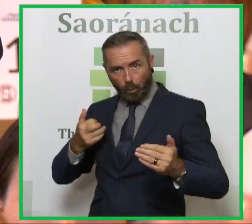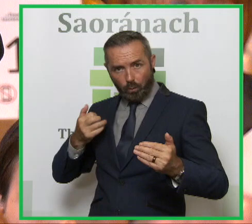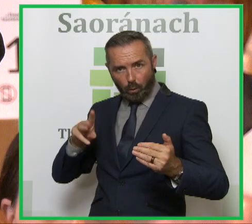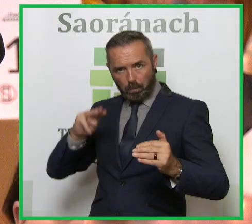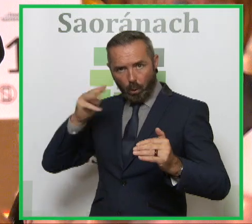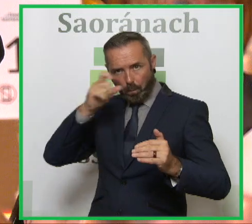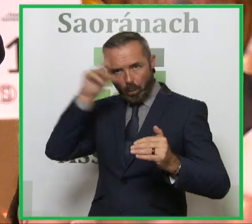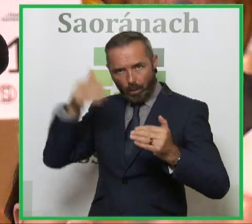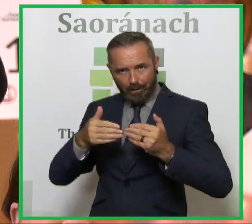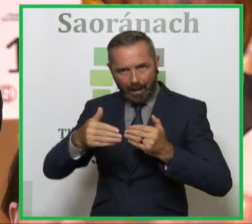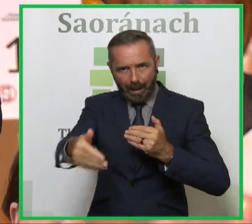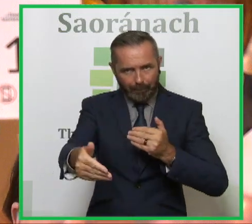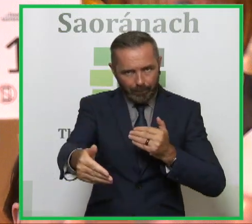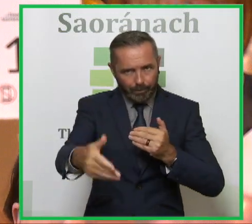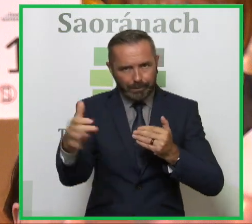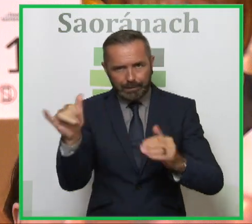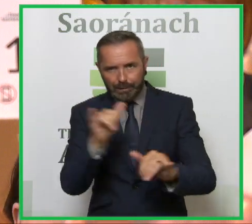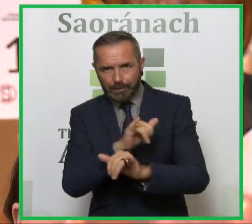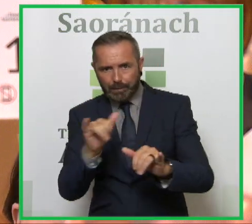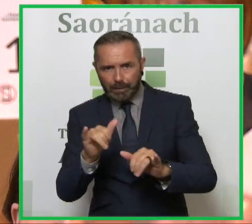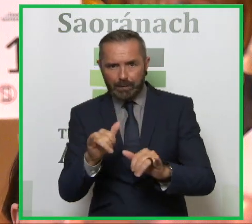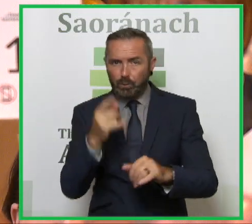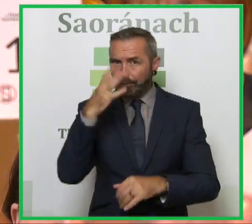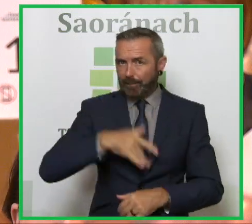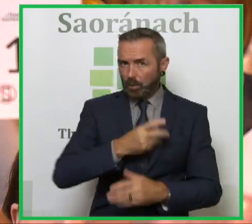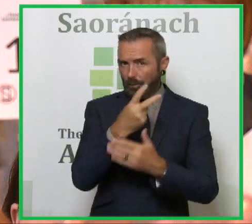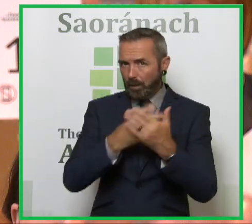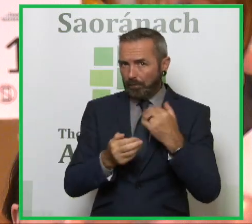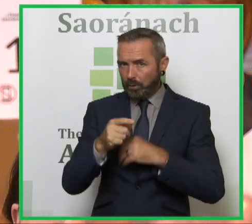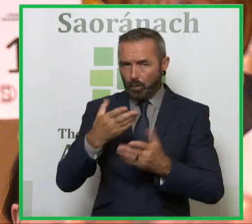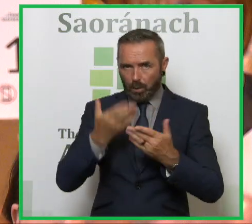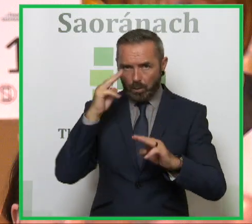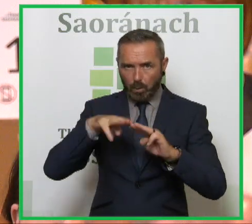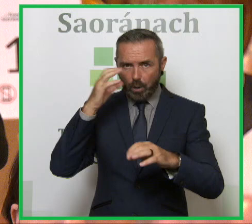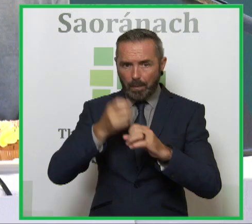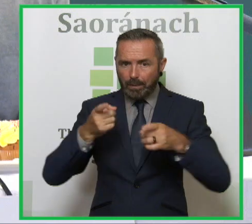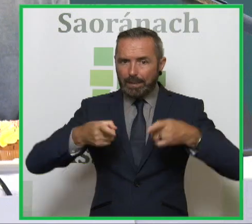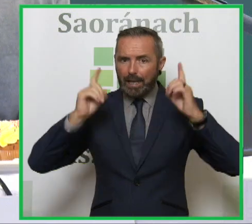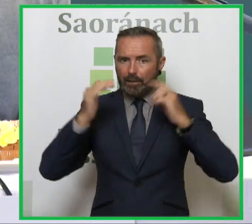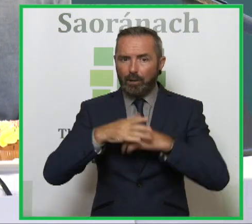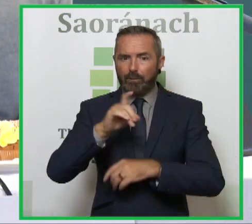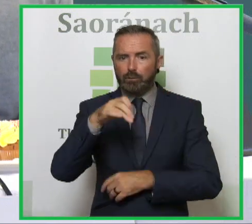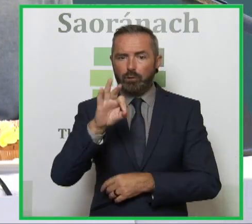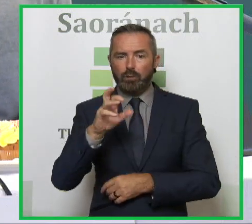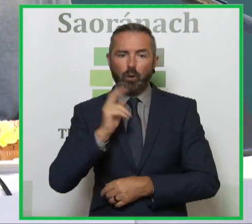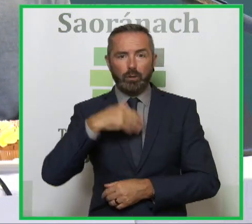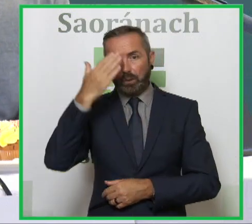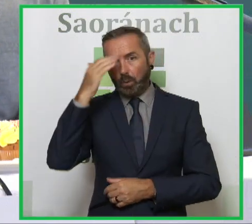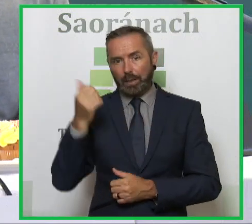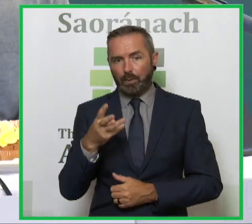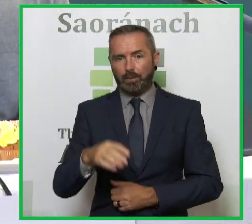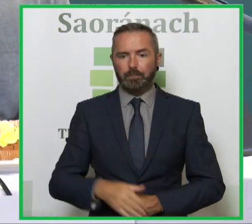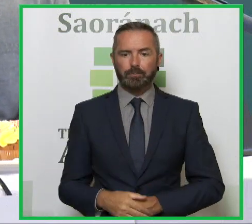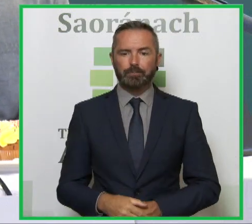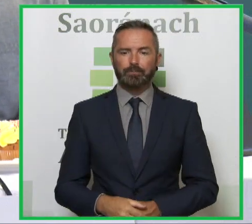your SPHE course, or was it valuable for you in the sense that you learnt more about the dangers, or do you know what I